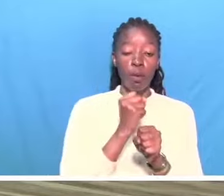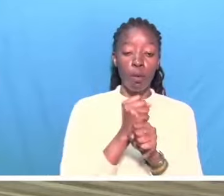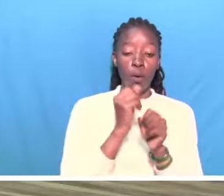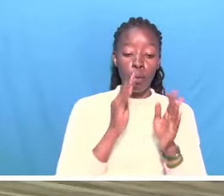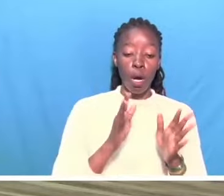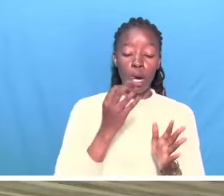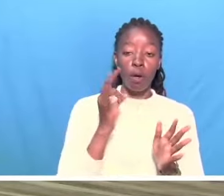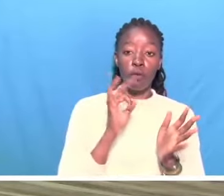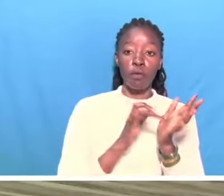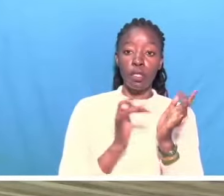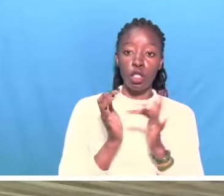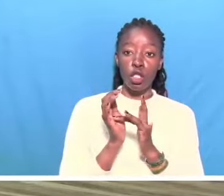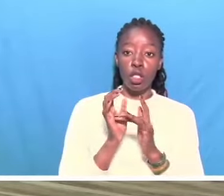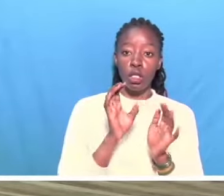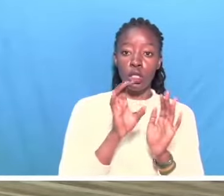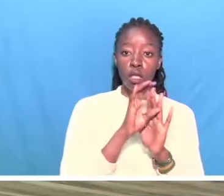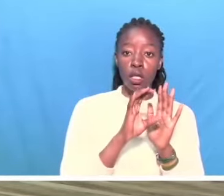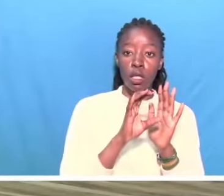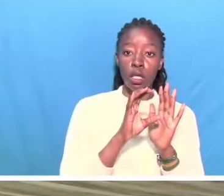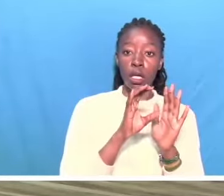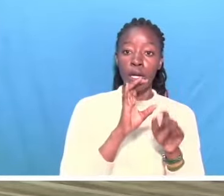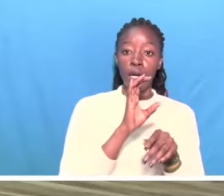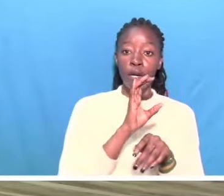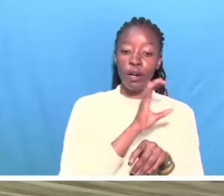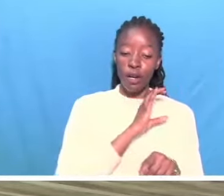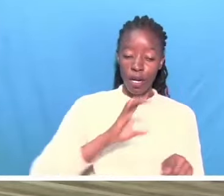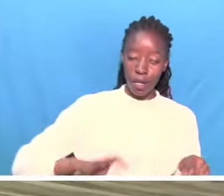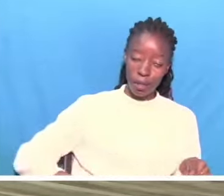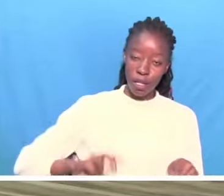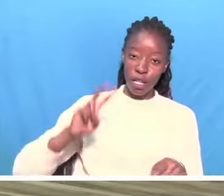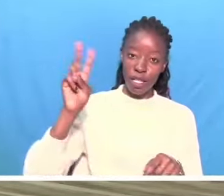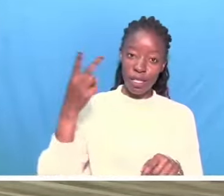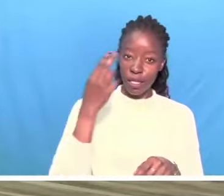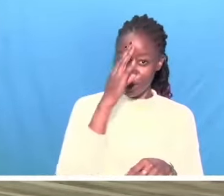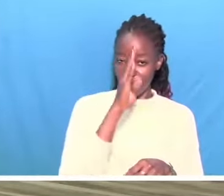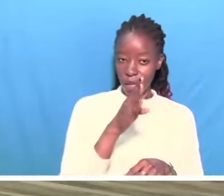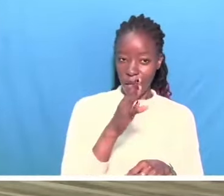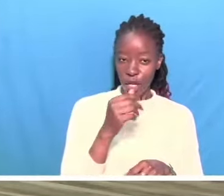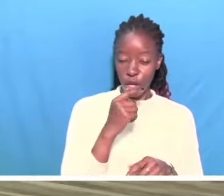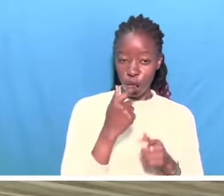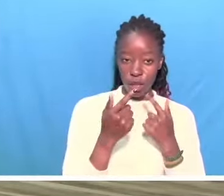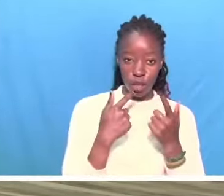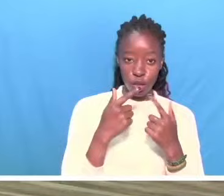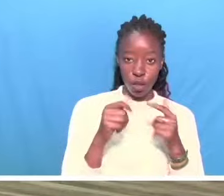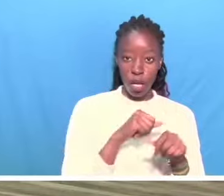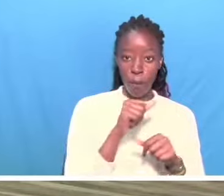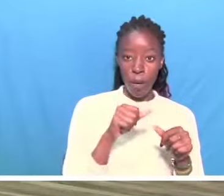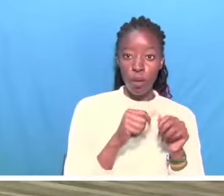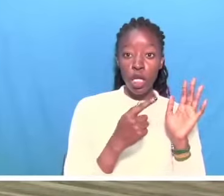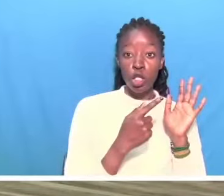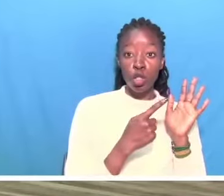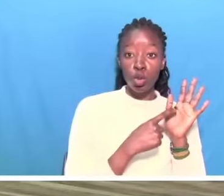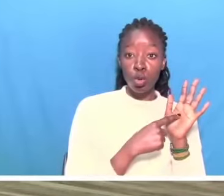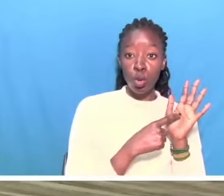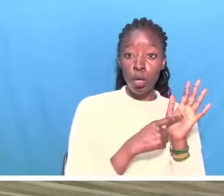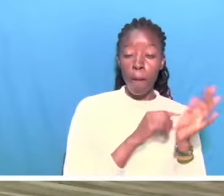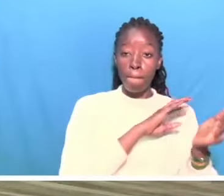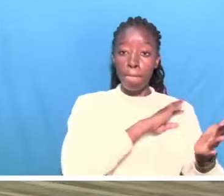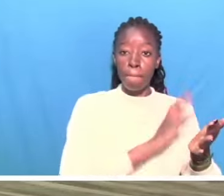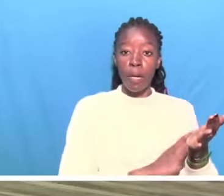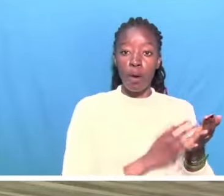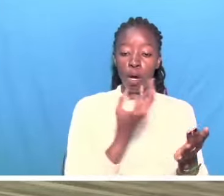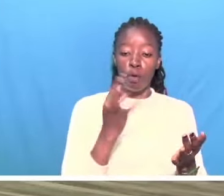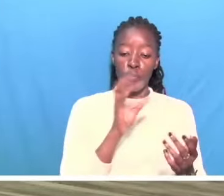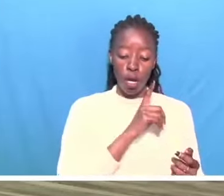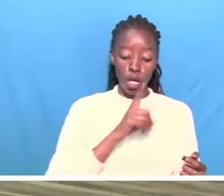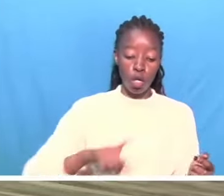Christ. On the second Sunday, we talked about the revealed power, the revealed gospel of our Lord Jesus